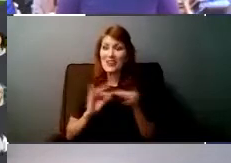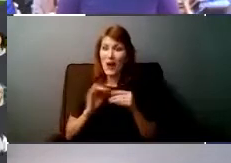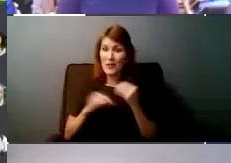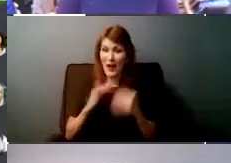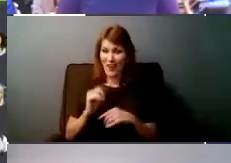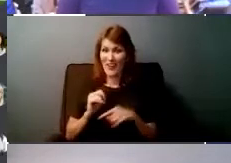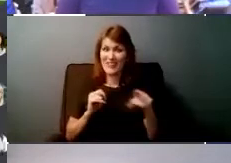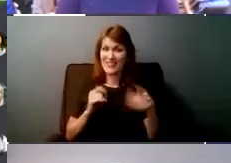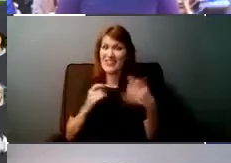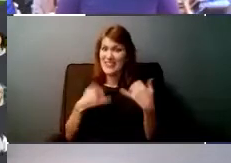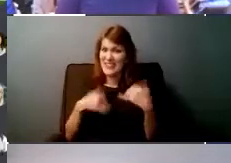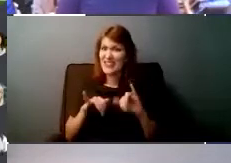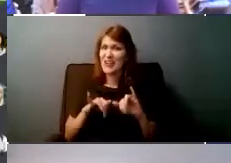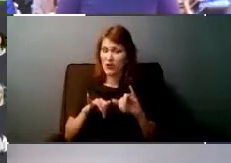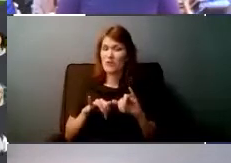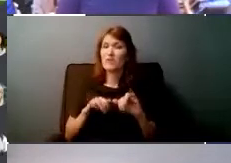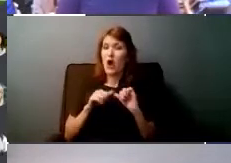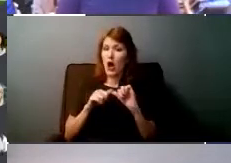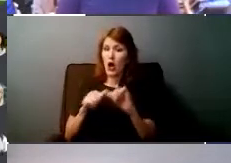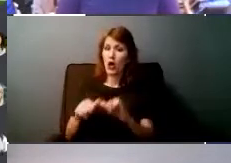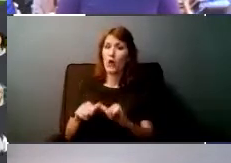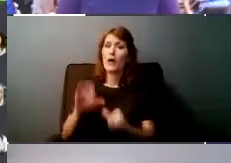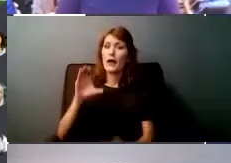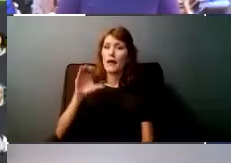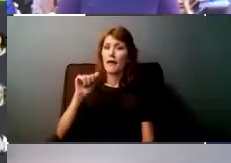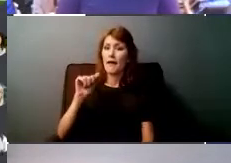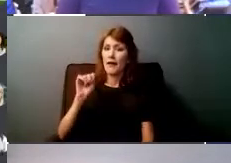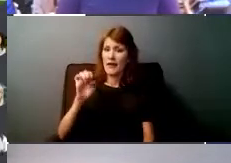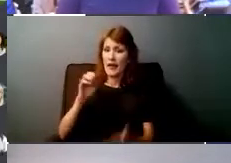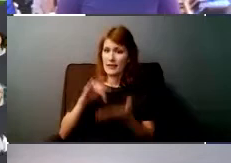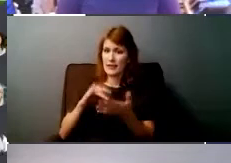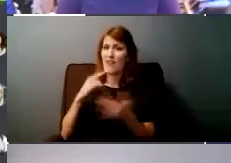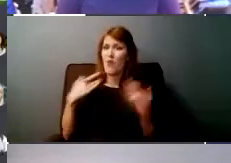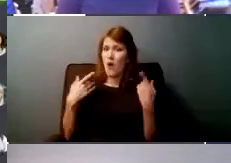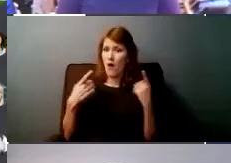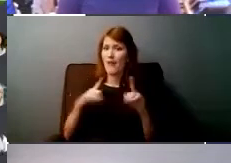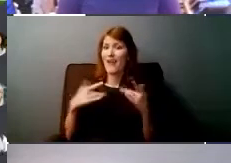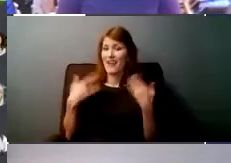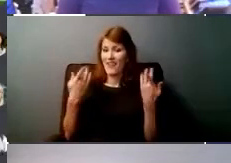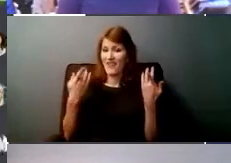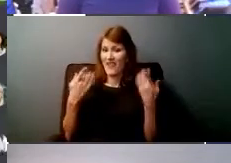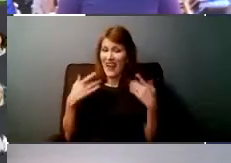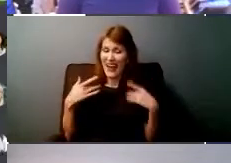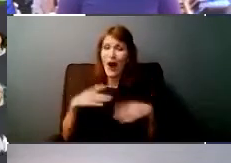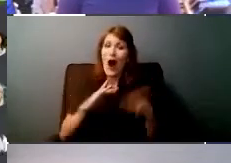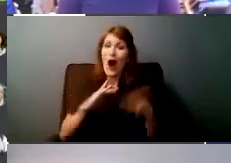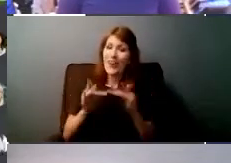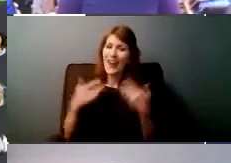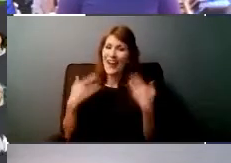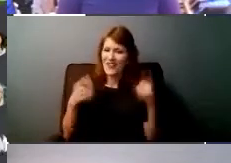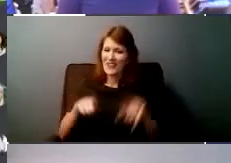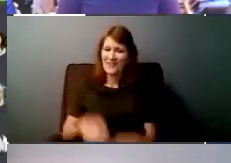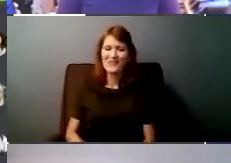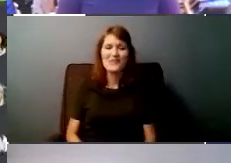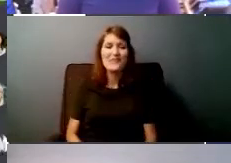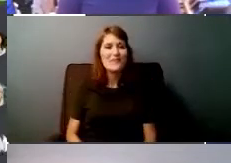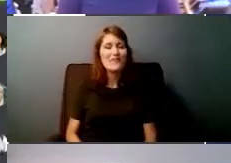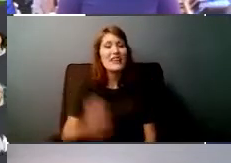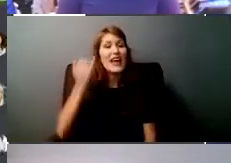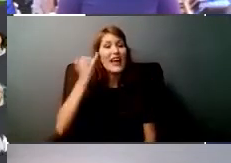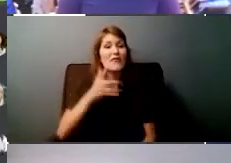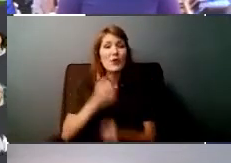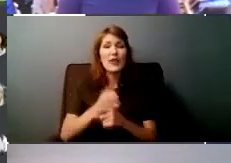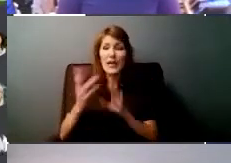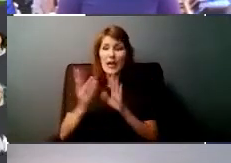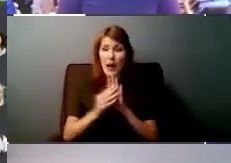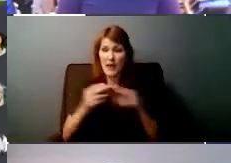case study for online events. If you get a copy of the slides, which I will